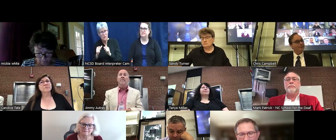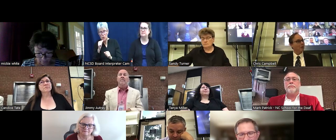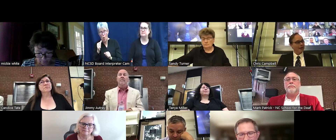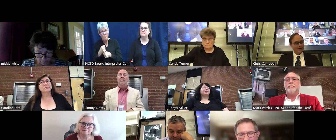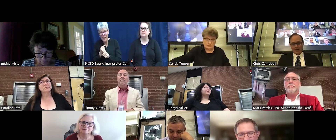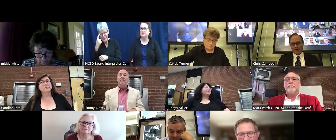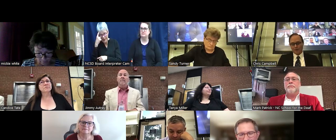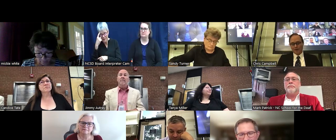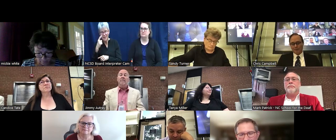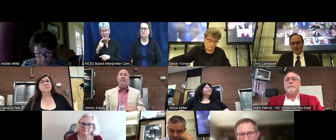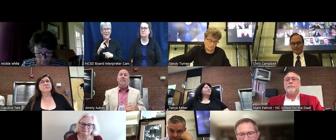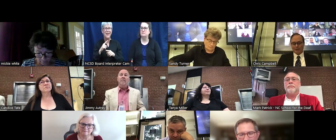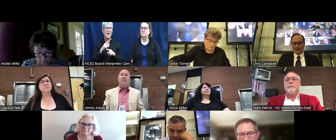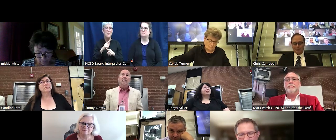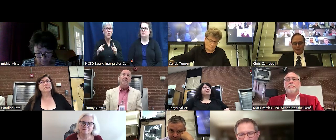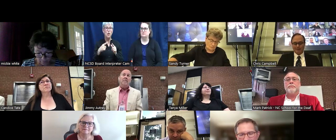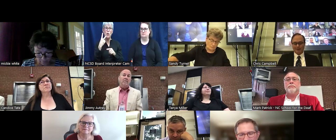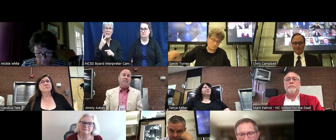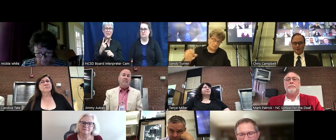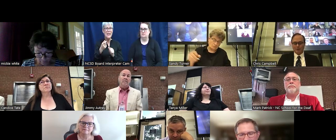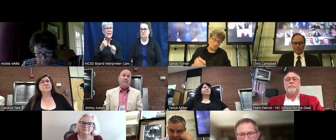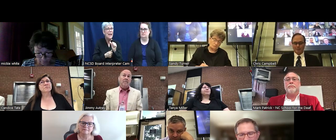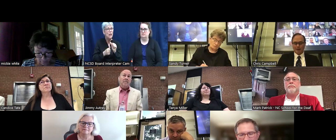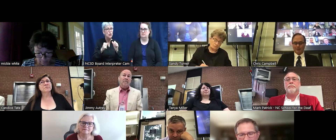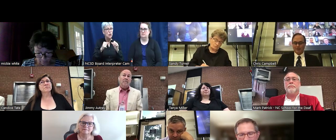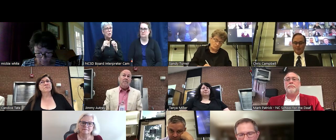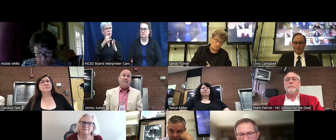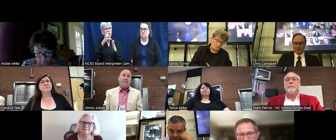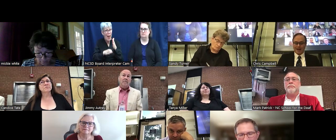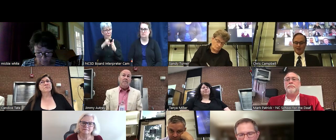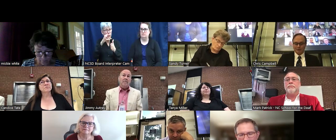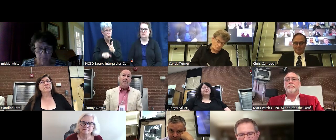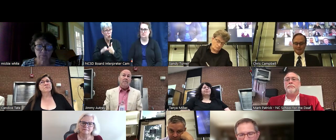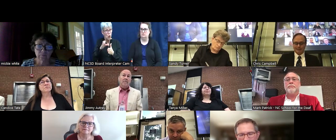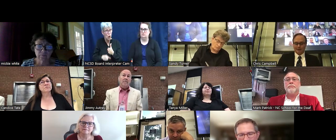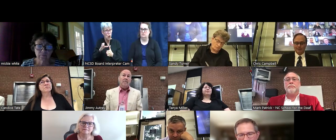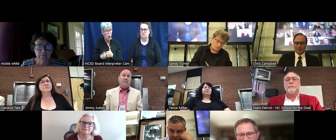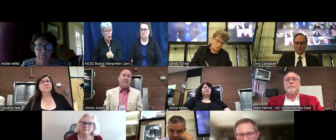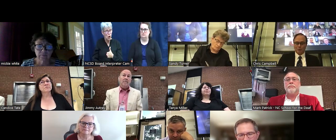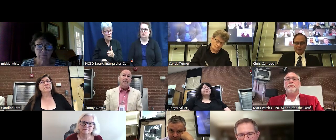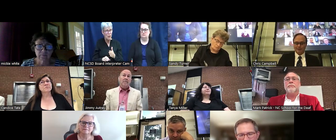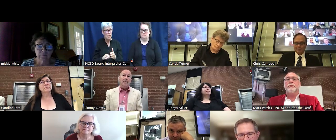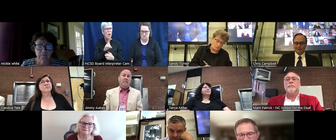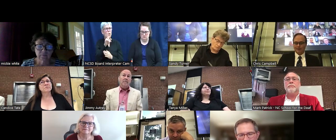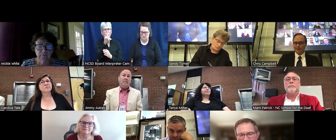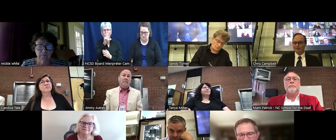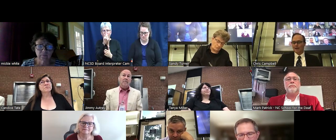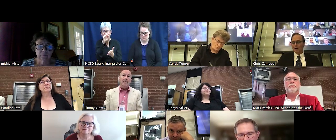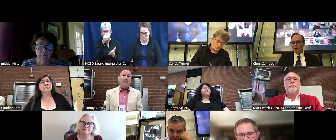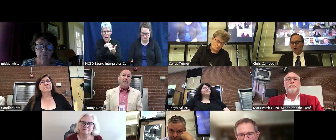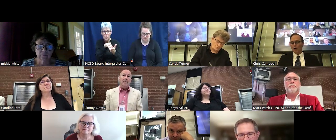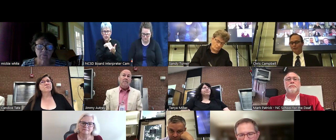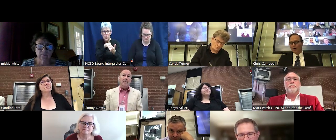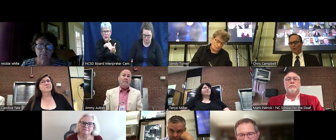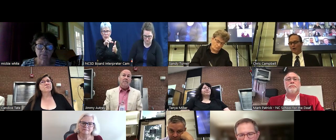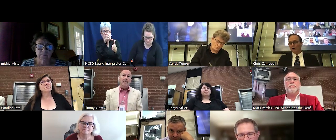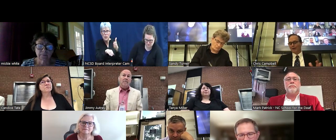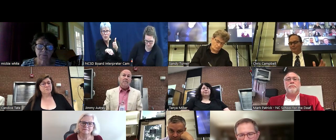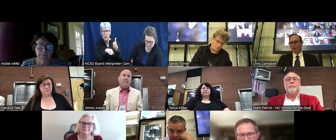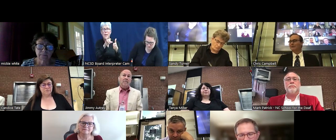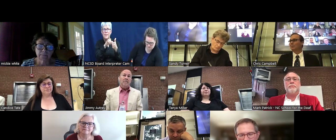see the breakdown by chapter that I've given you on the memo. The 1,000 series or the 1,000 series are